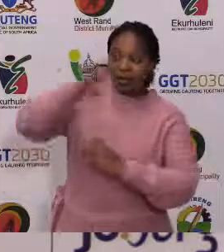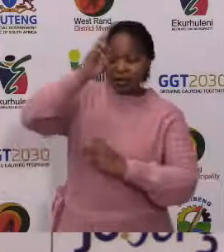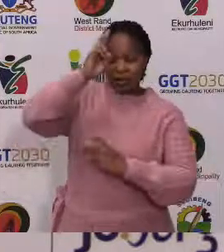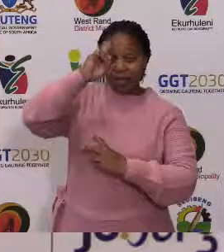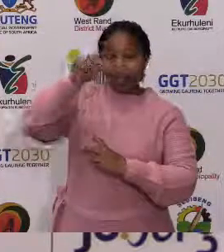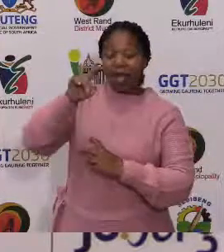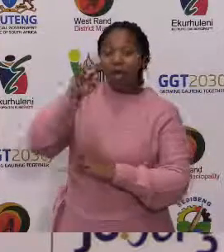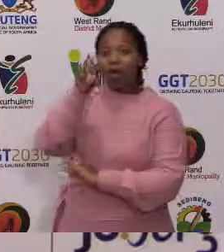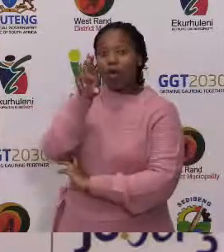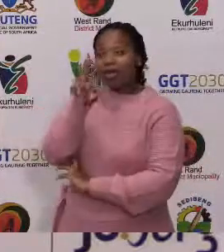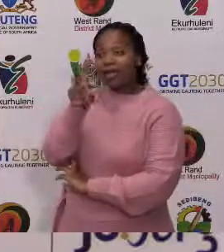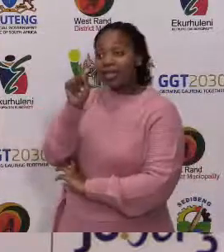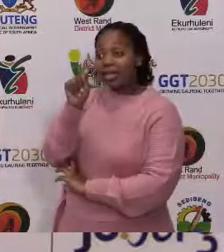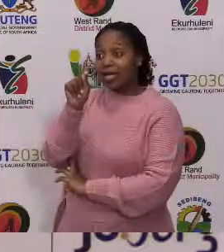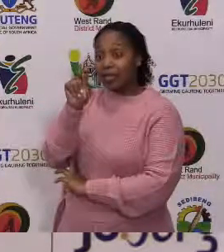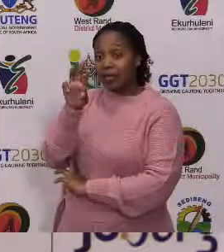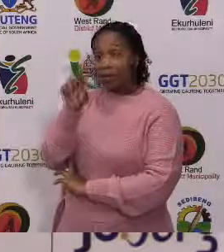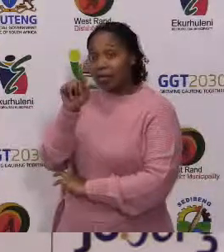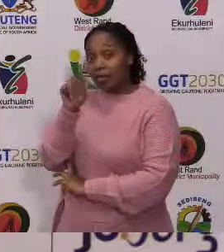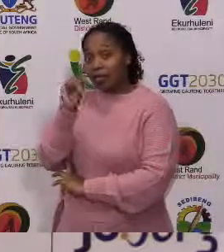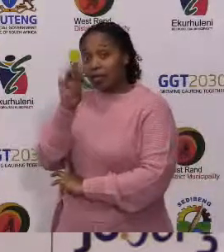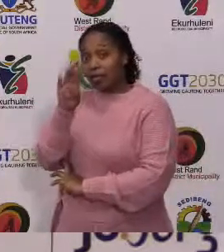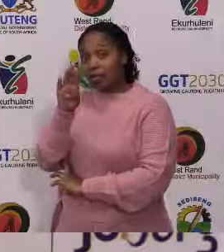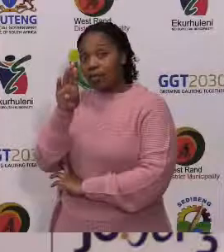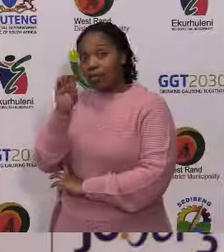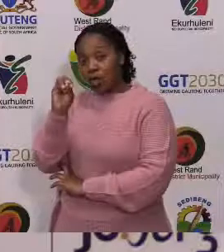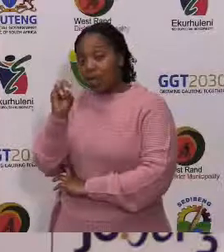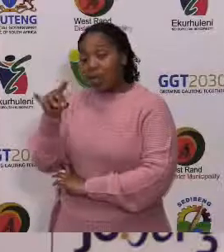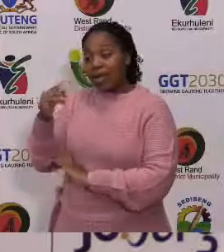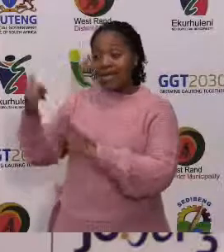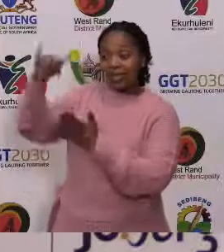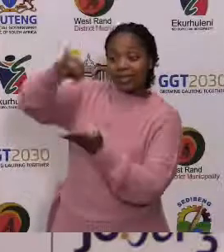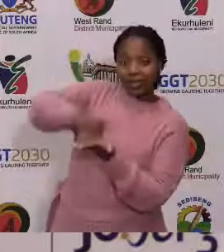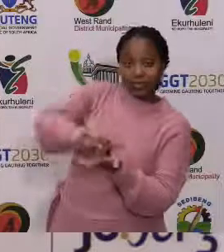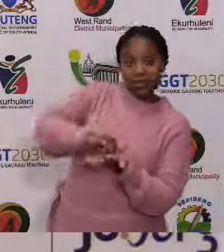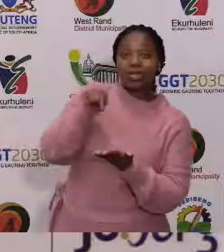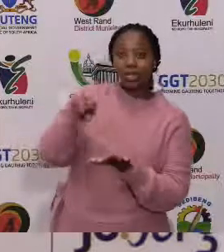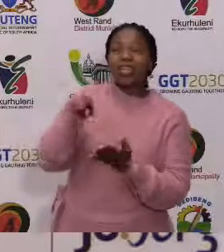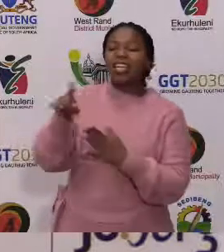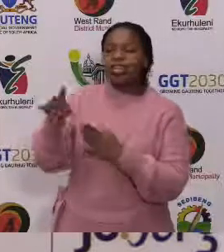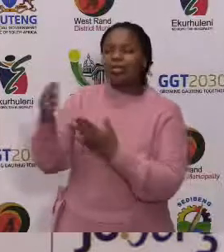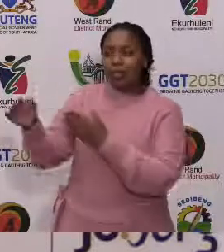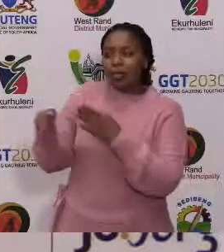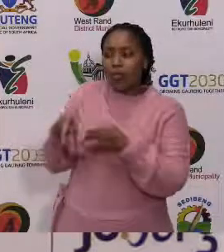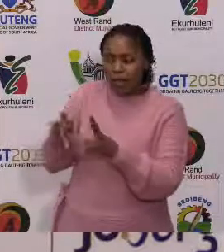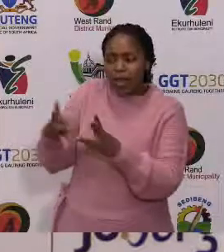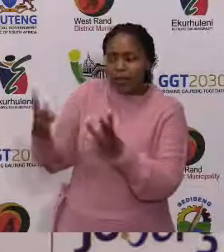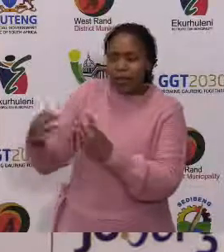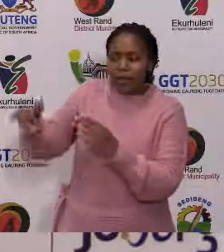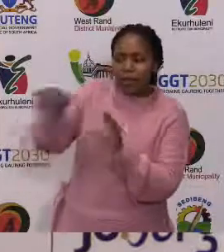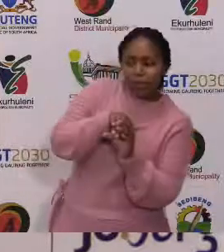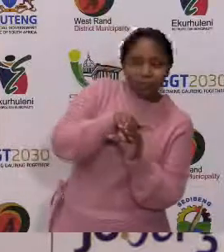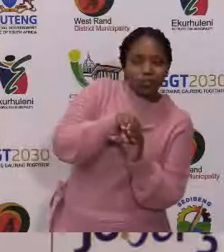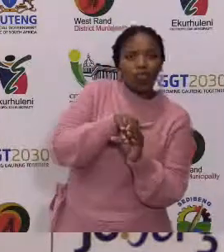of entry. It is in Gauteng. You have other ports of entry. You have